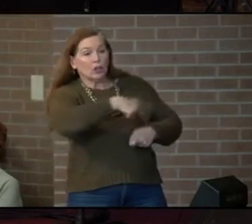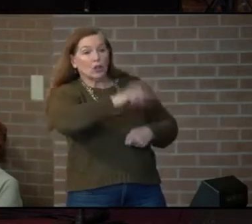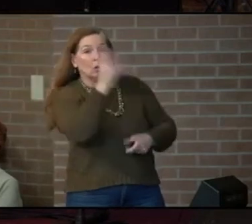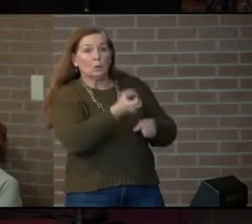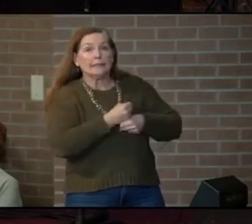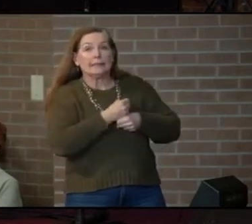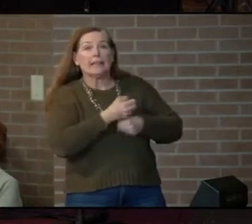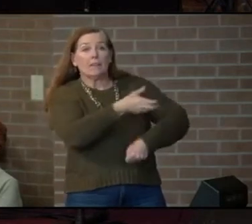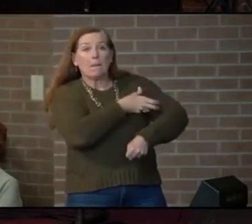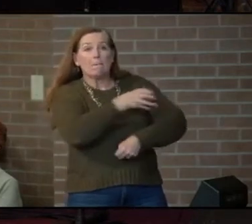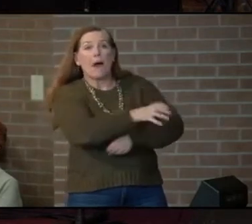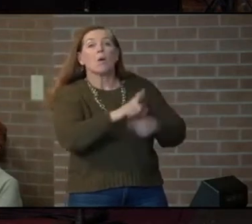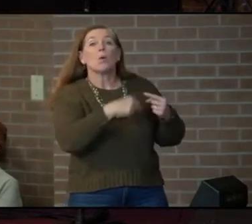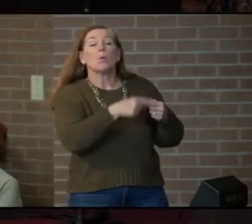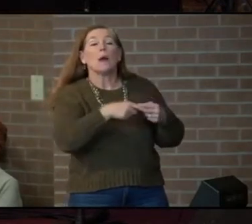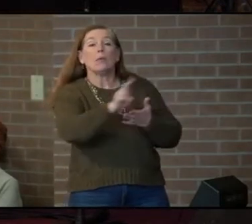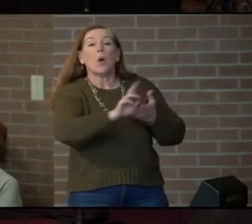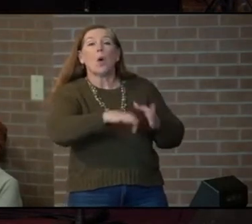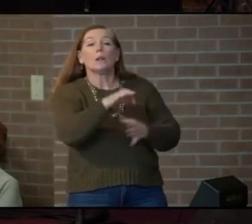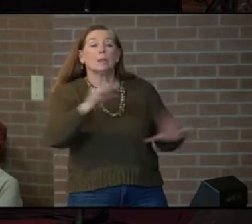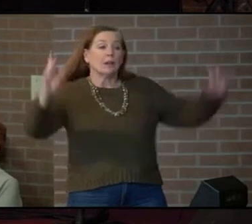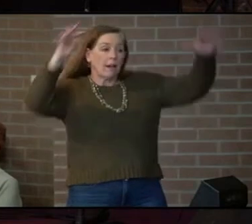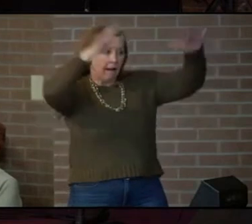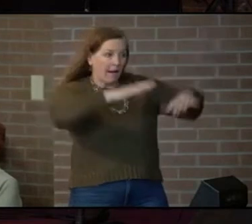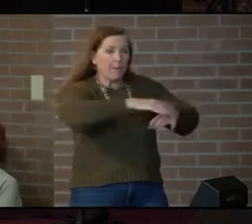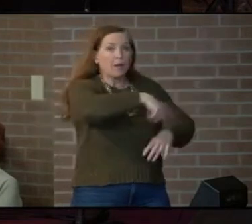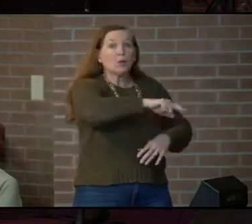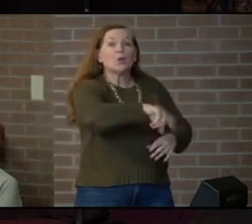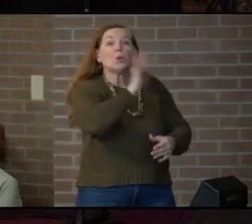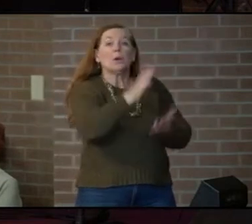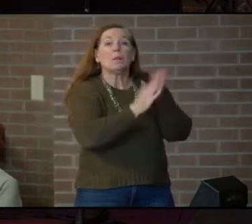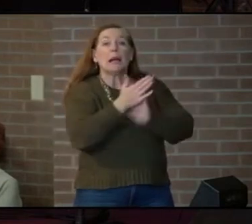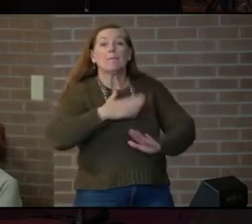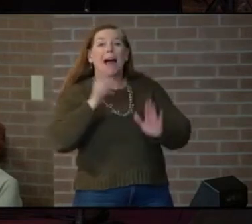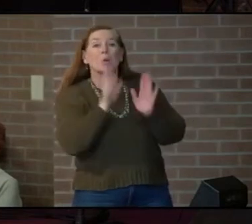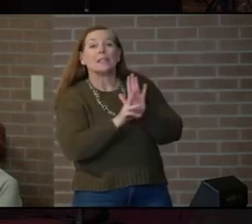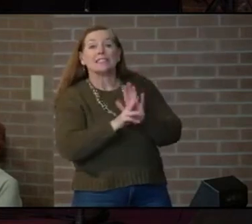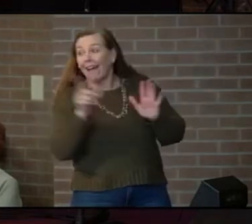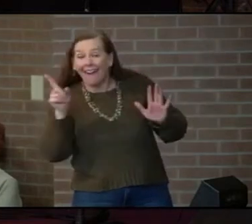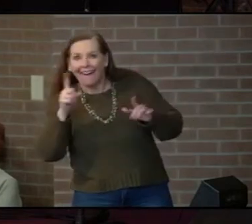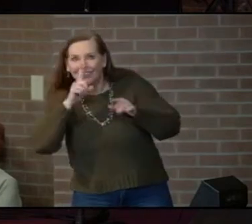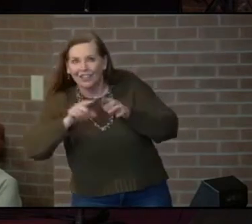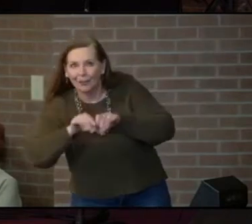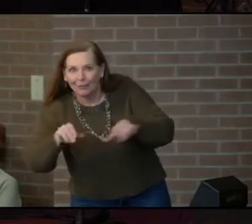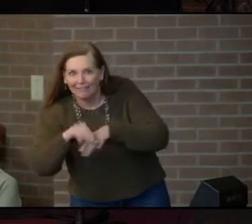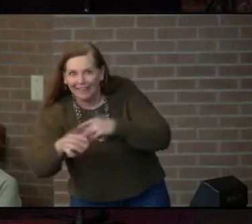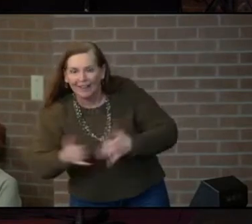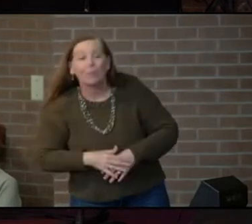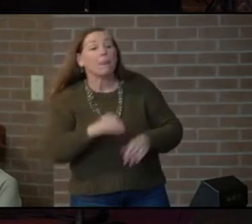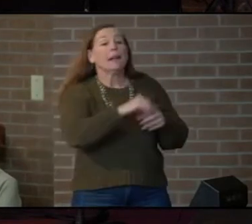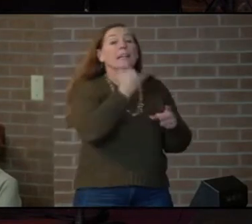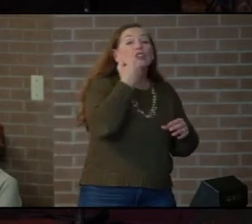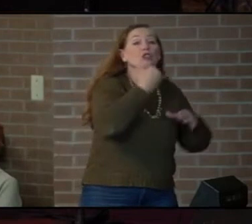Holy Spirit has come upon you, and you will be my witnesses. Now, check out the ripple effect here. In Jerusalem, in